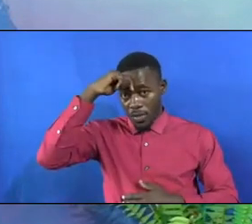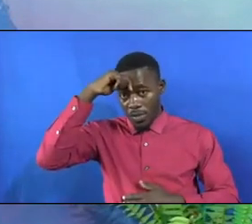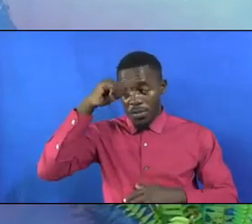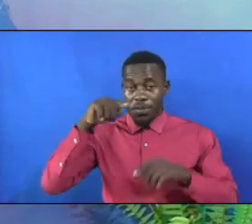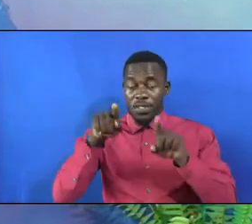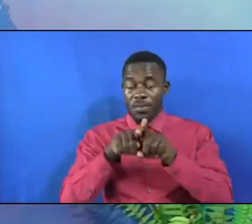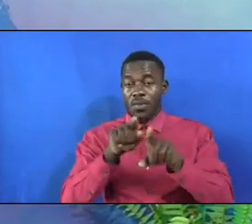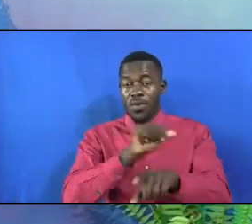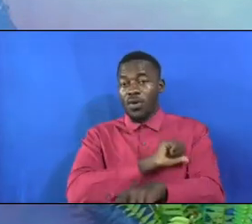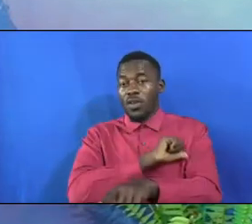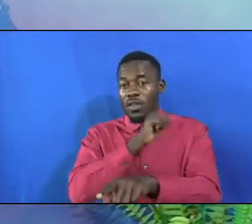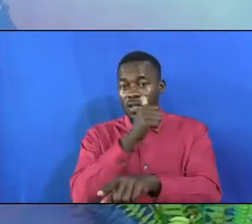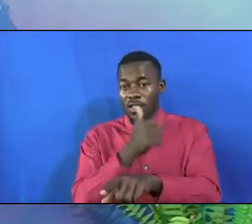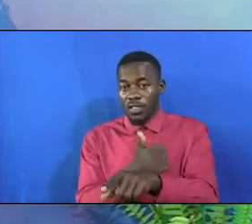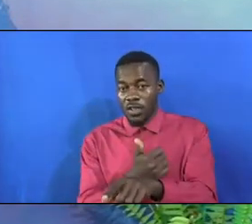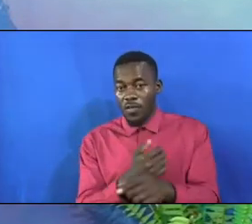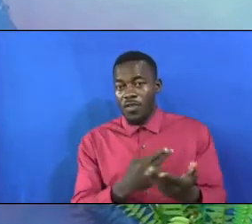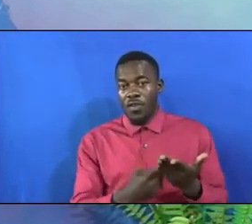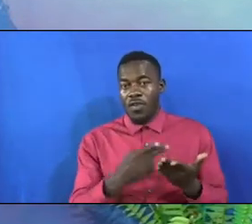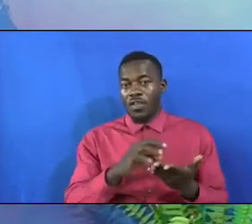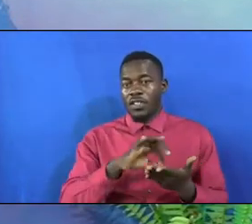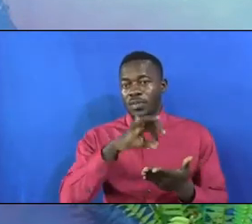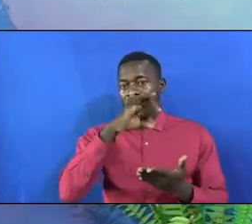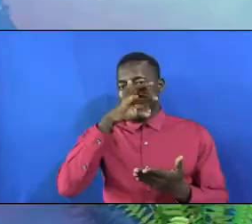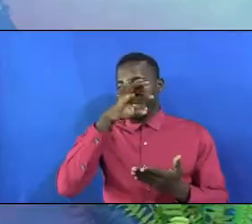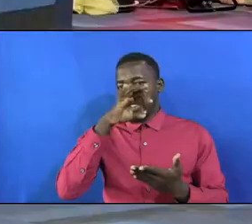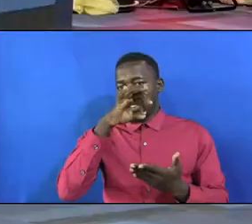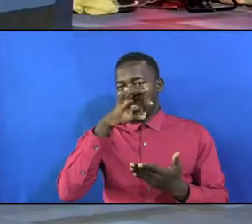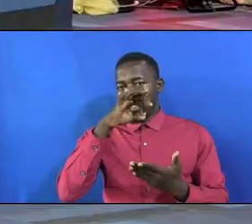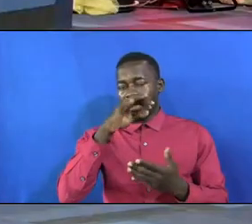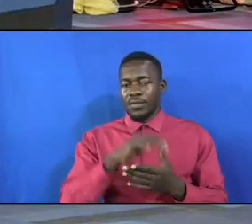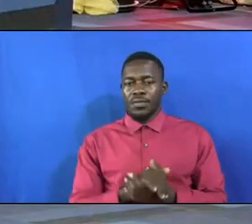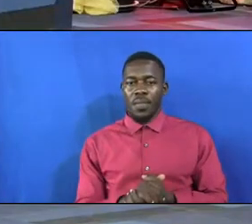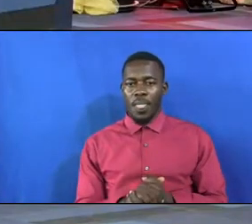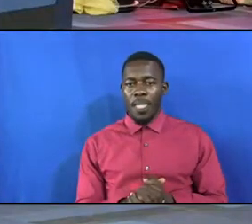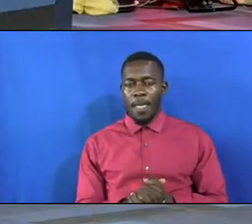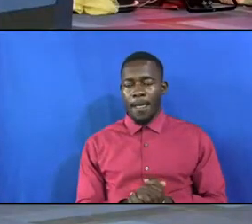and authority of the divine law are supreme.